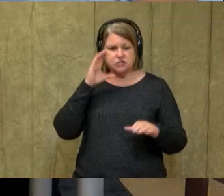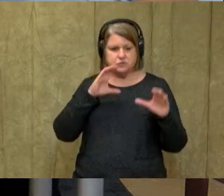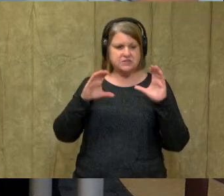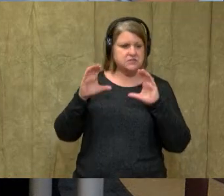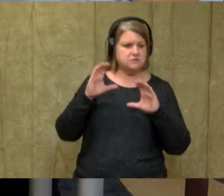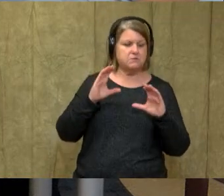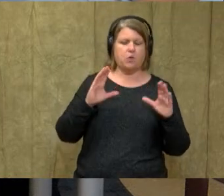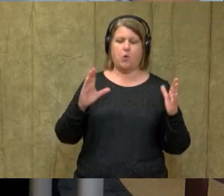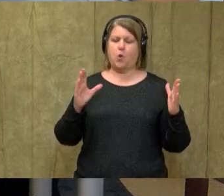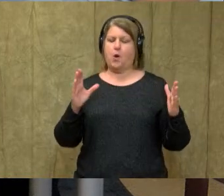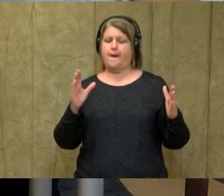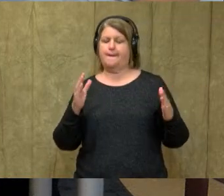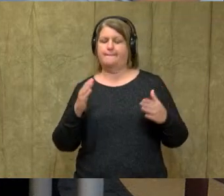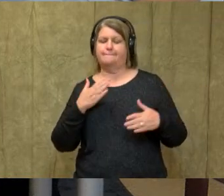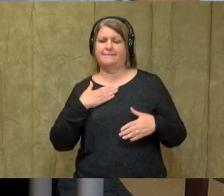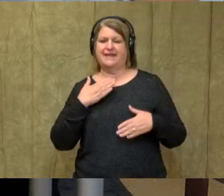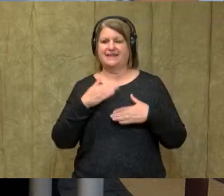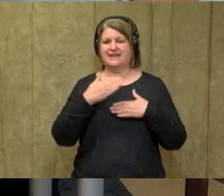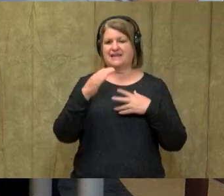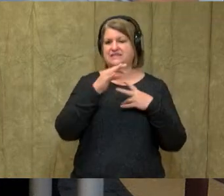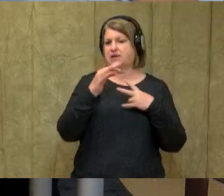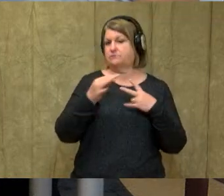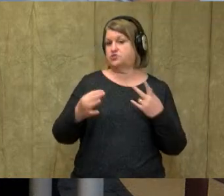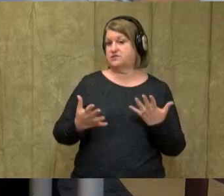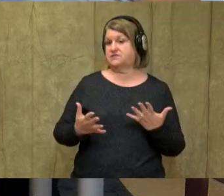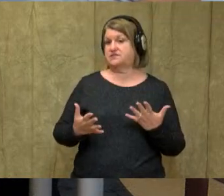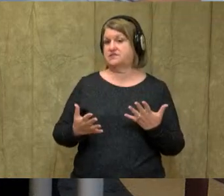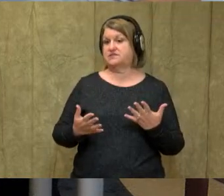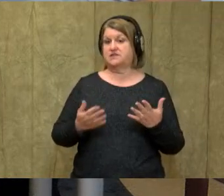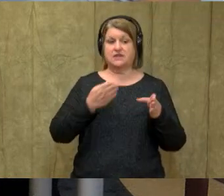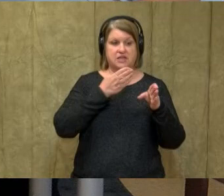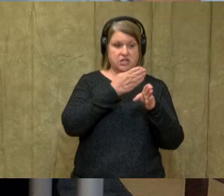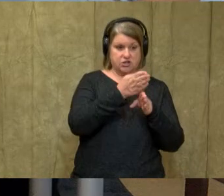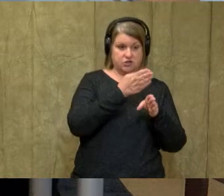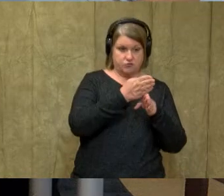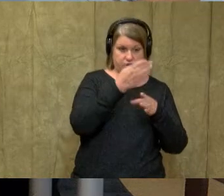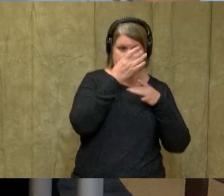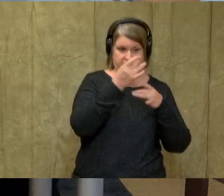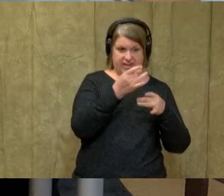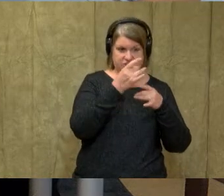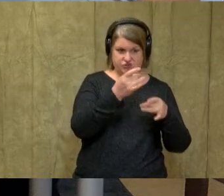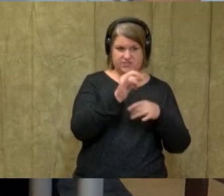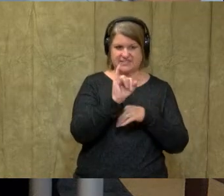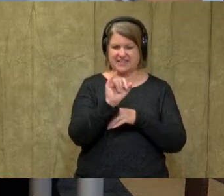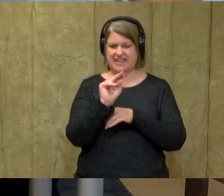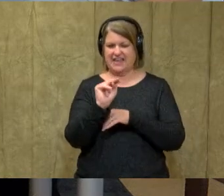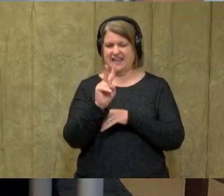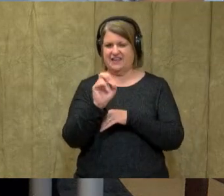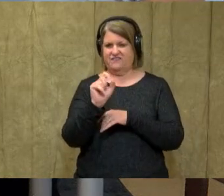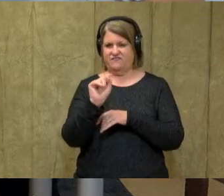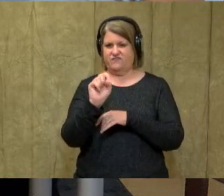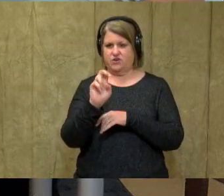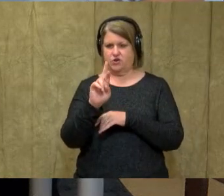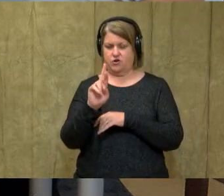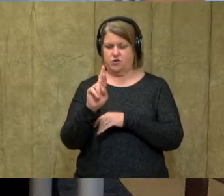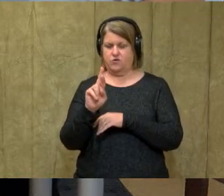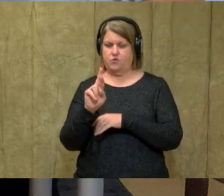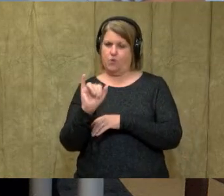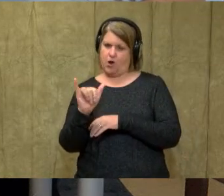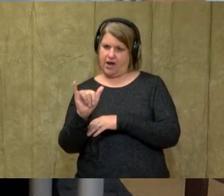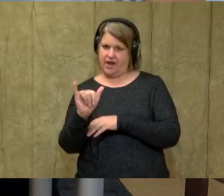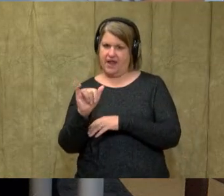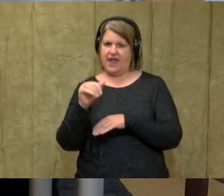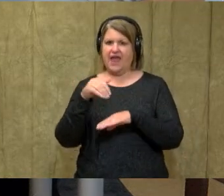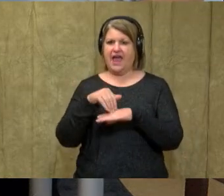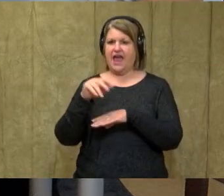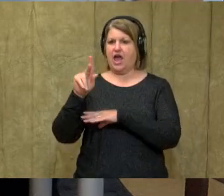my next options are? There are those career interest inventories that you can take at the al.cooter.com right, site. From